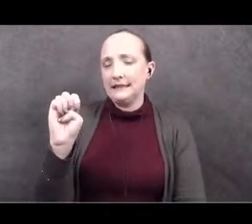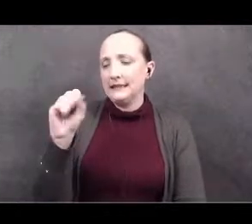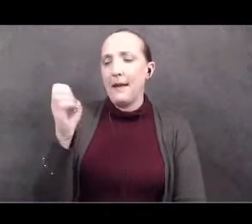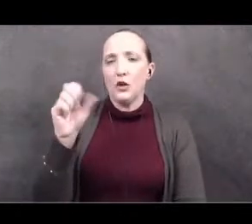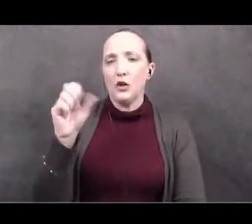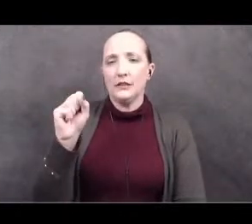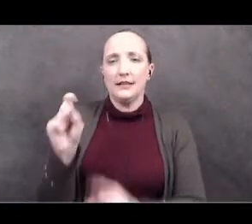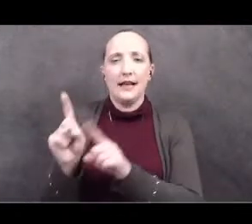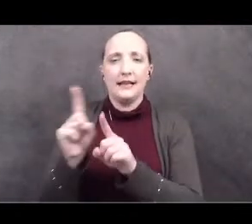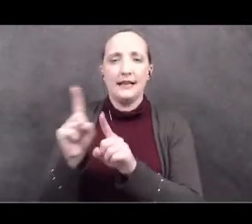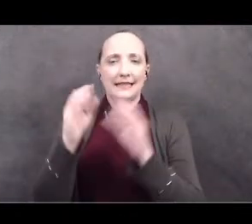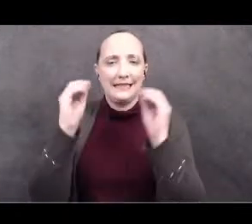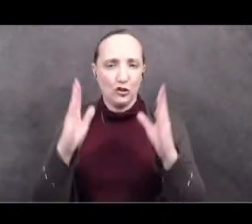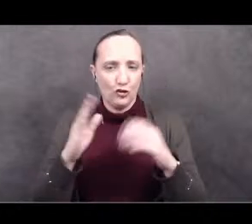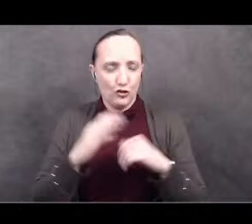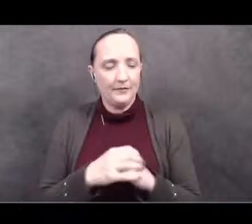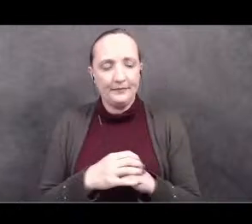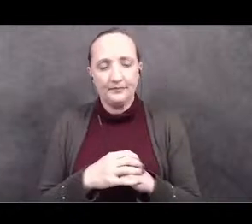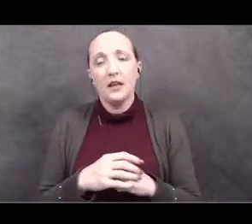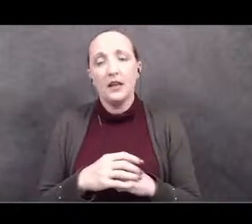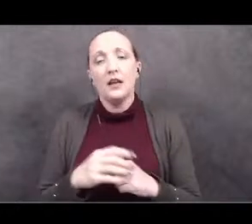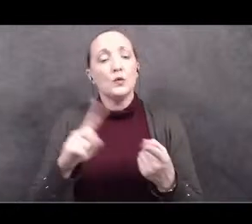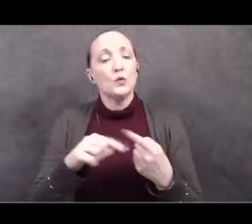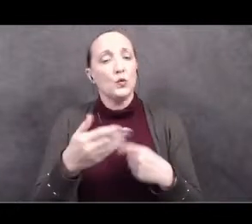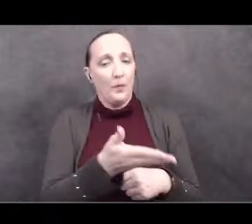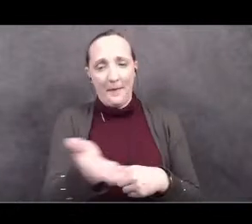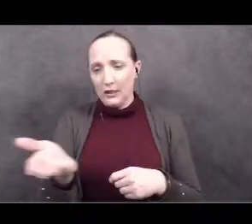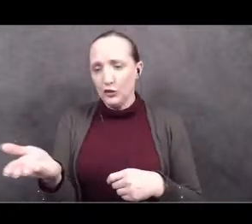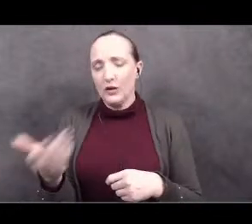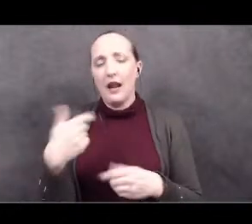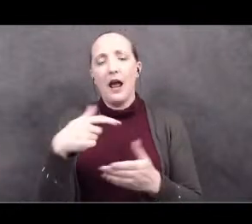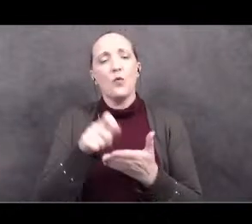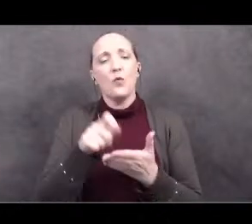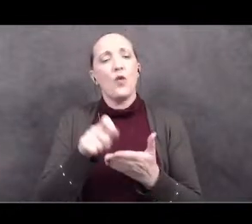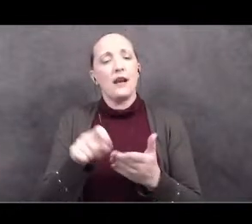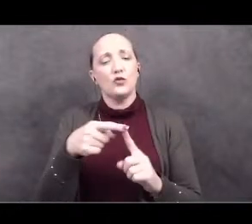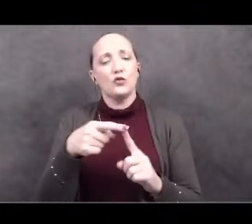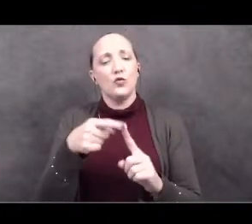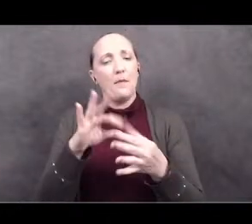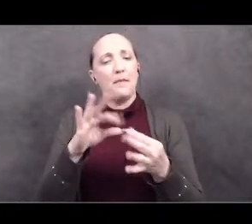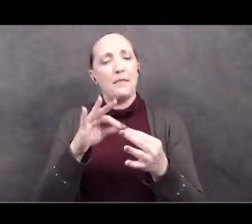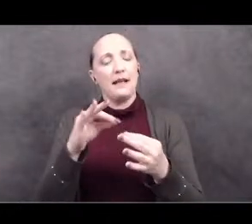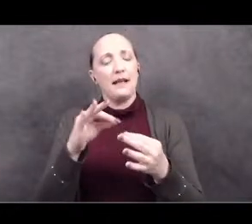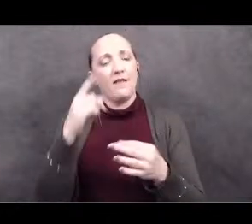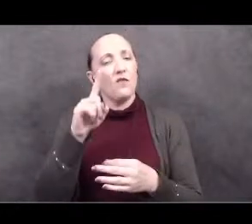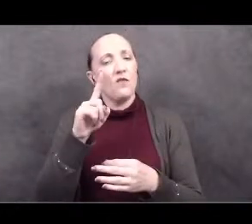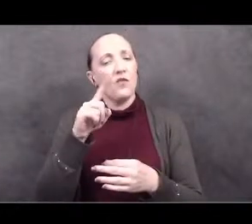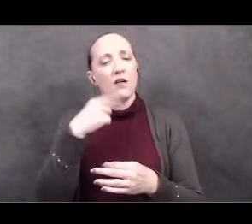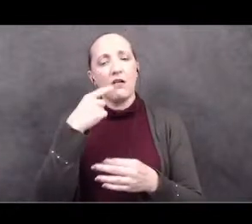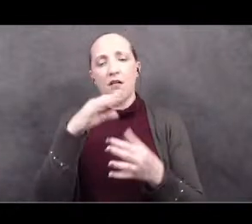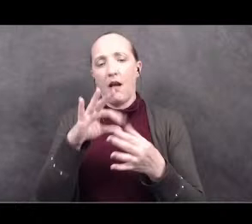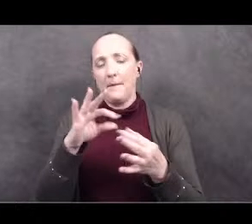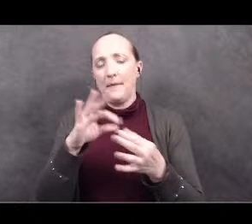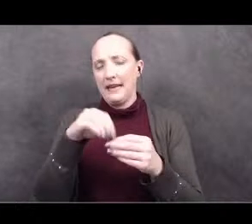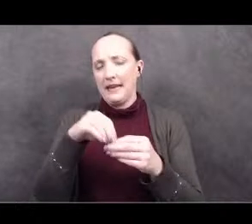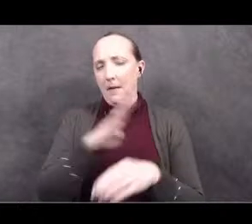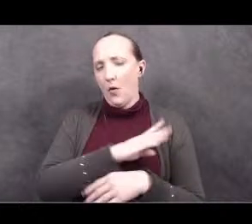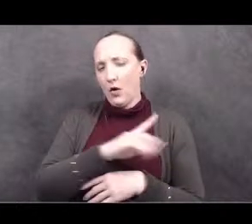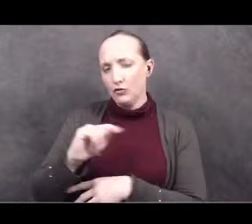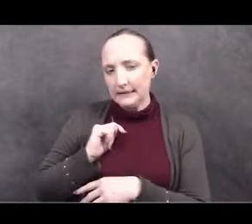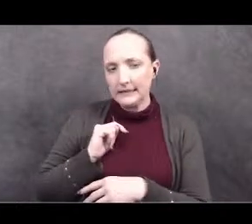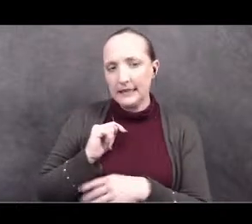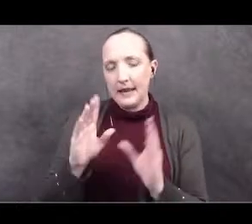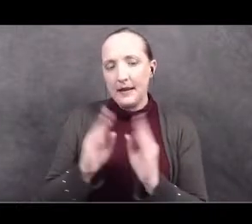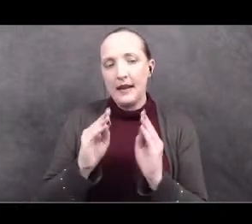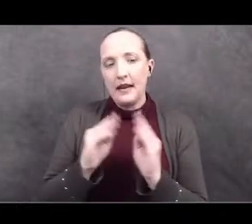whom it may concern I am writing to have my message read to public comment at the next board trustees meeting I was informed to write to this